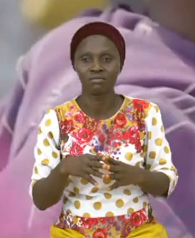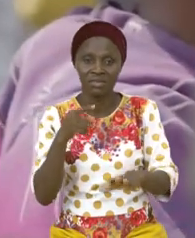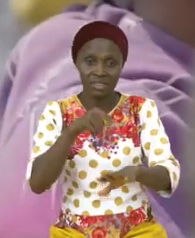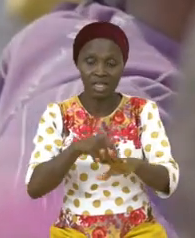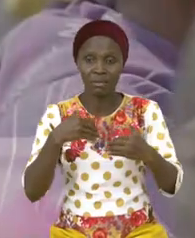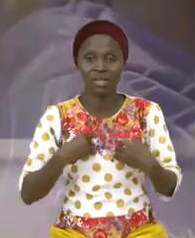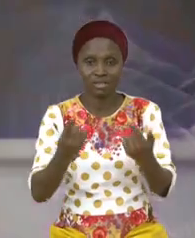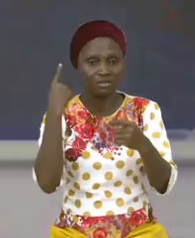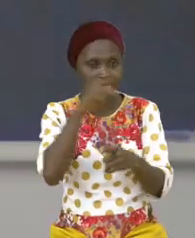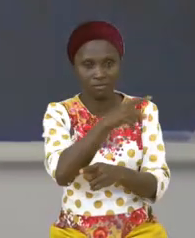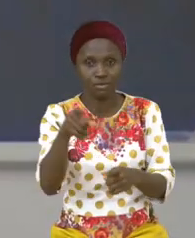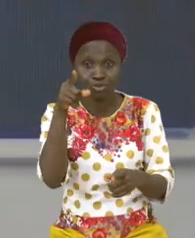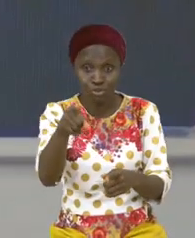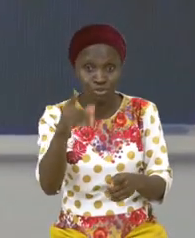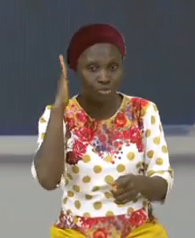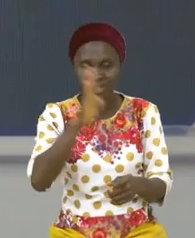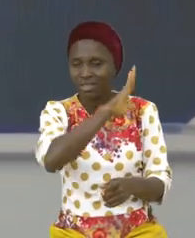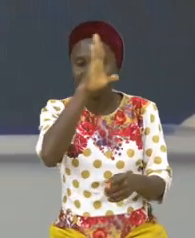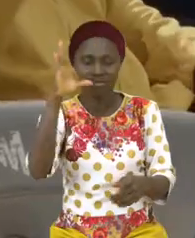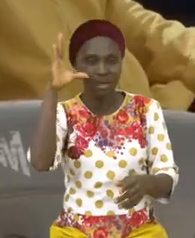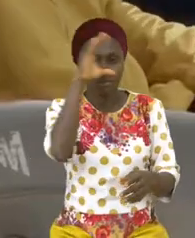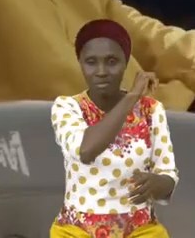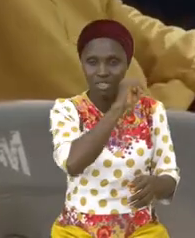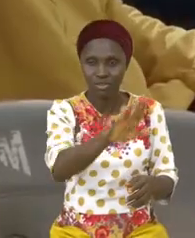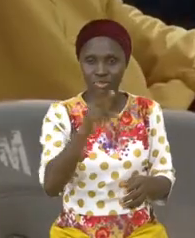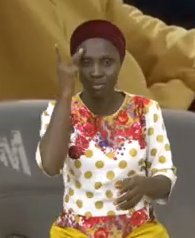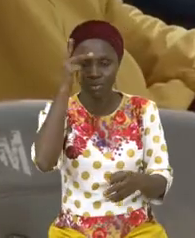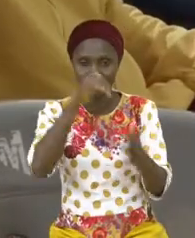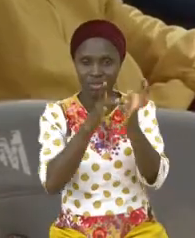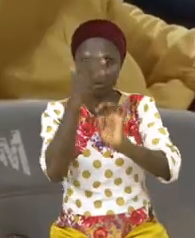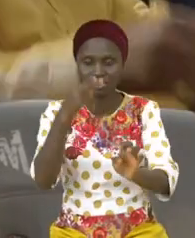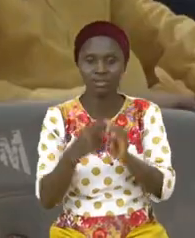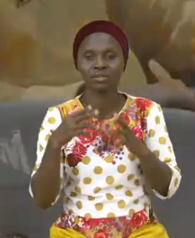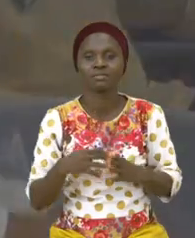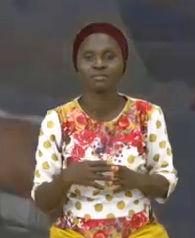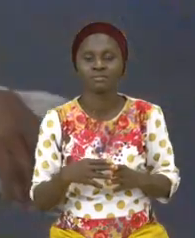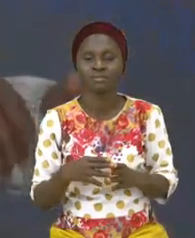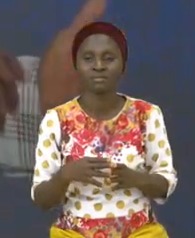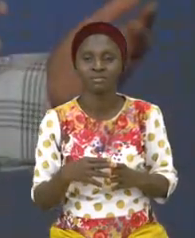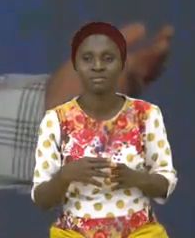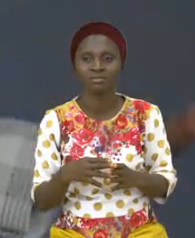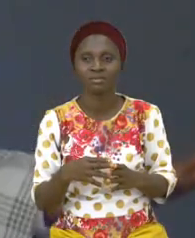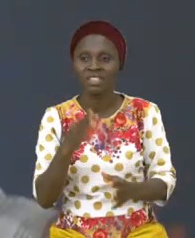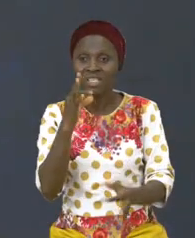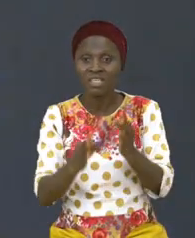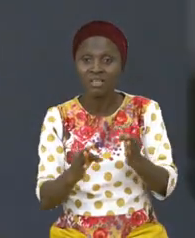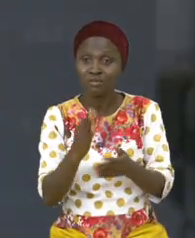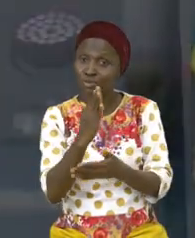will never miss your target. You know, if somebody lives through life, no